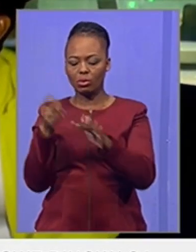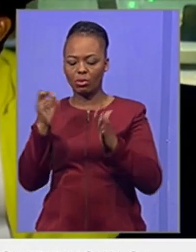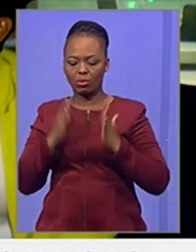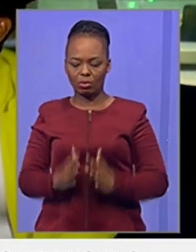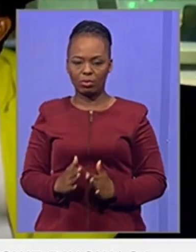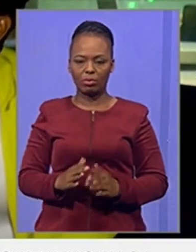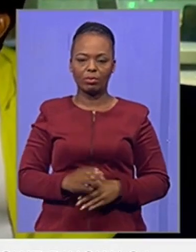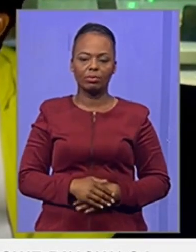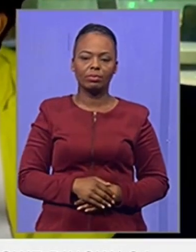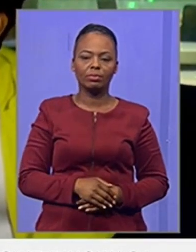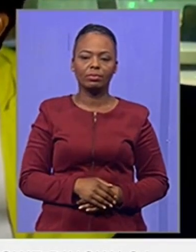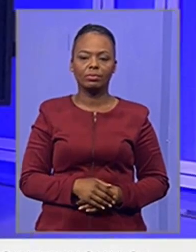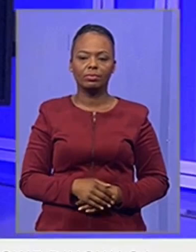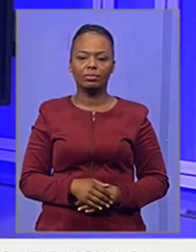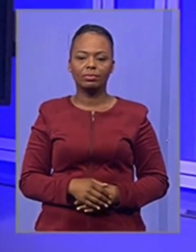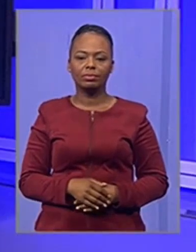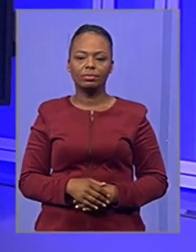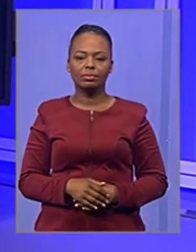tsietso.